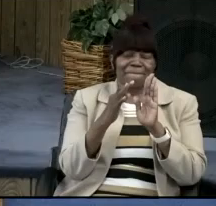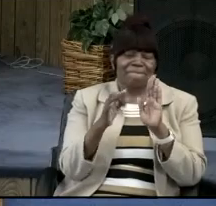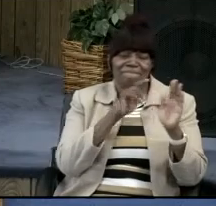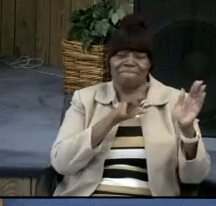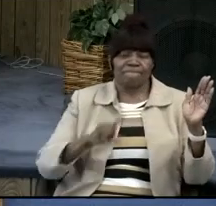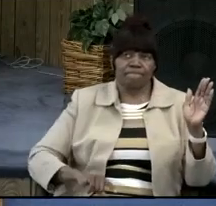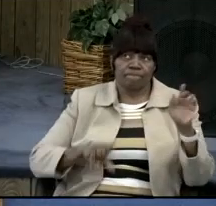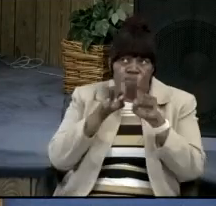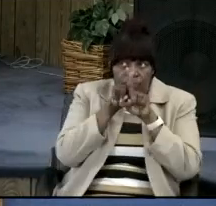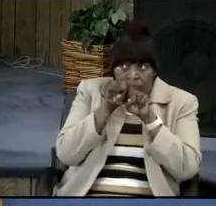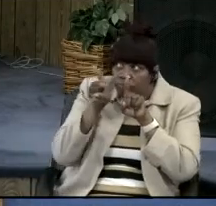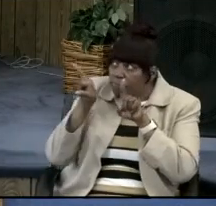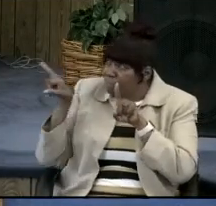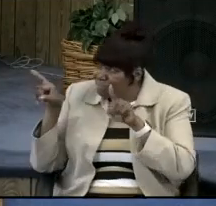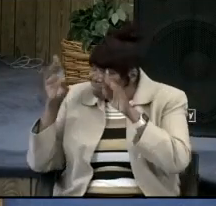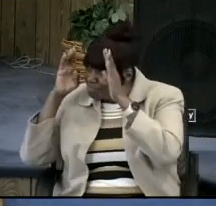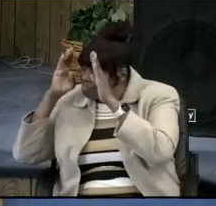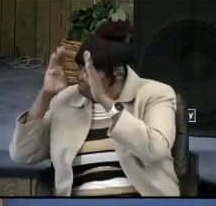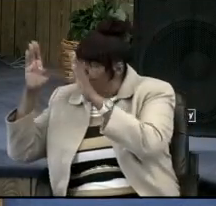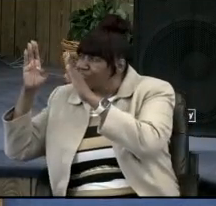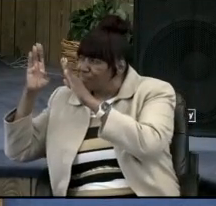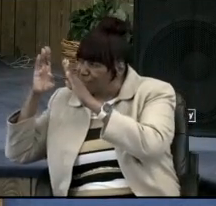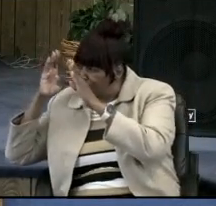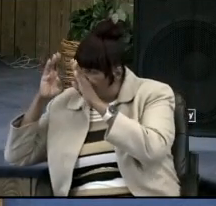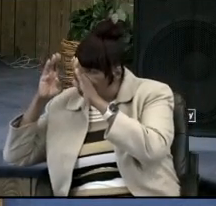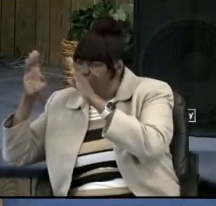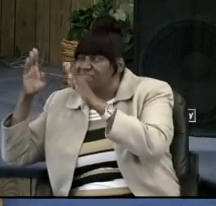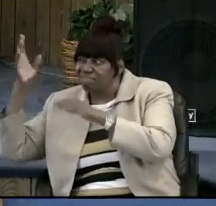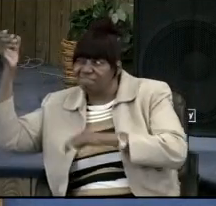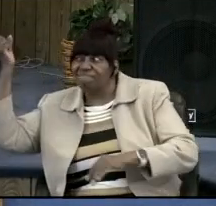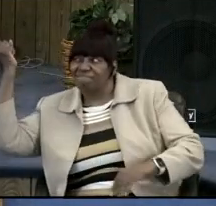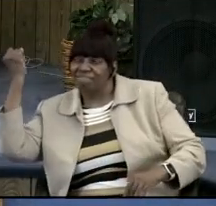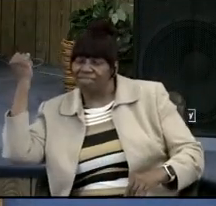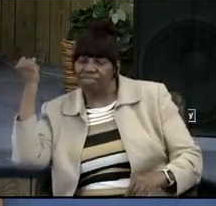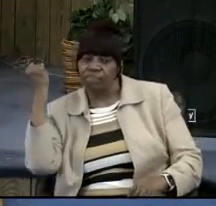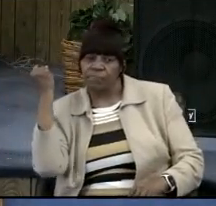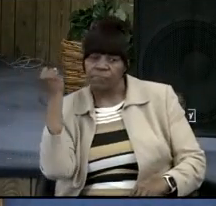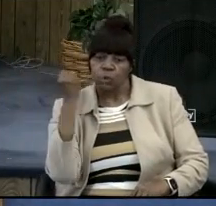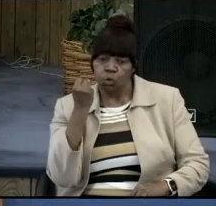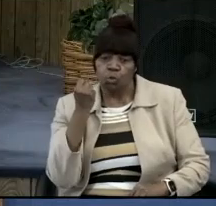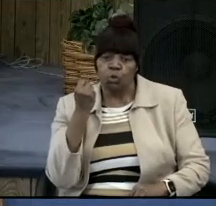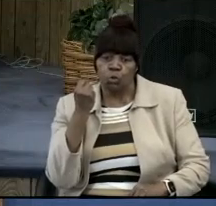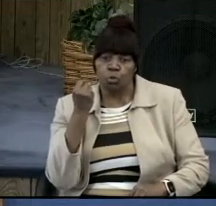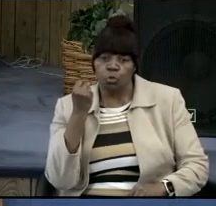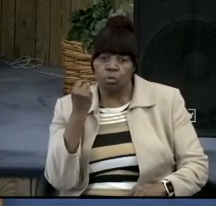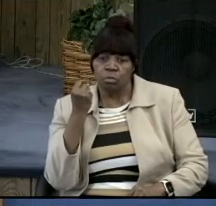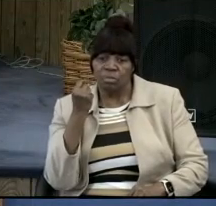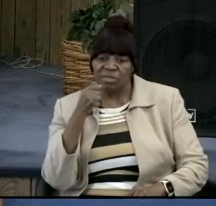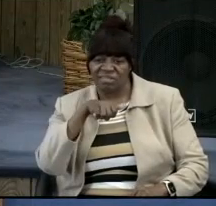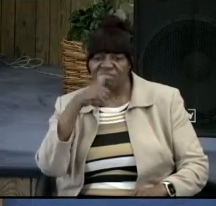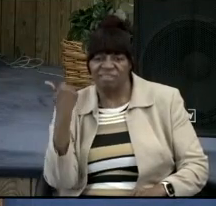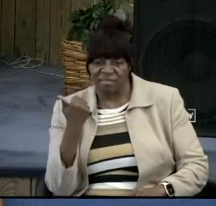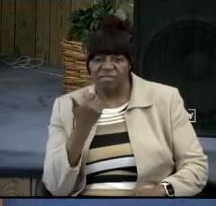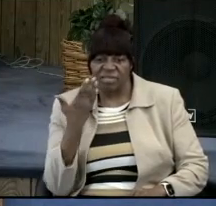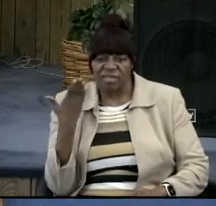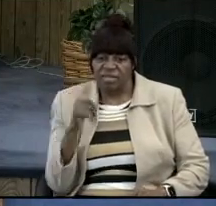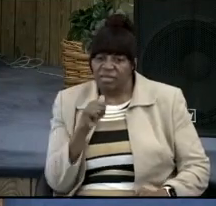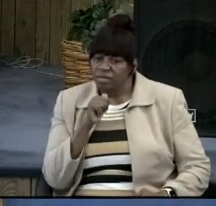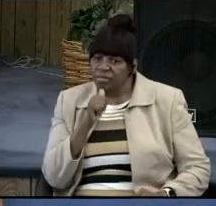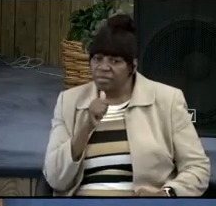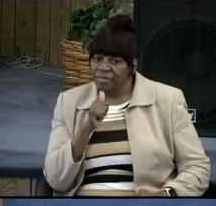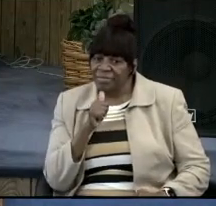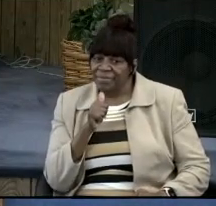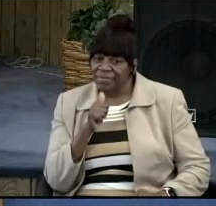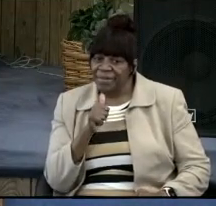you're distracted or captivated or yoked up or soul tied to something that God does